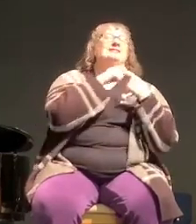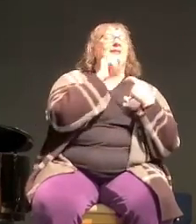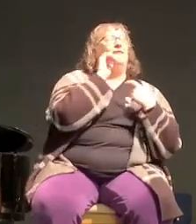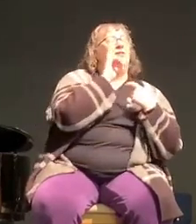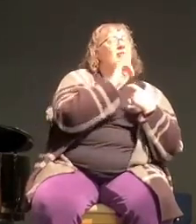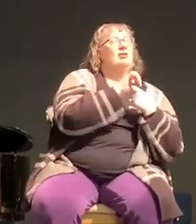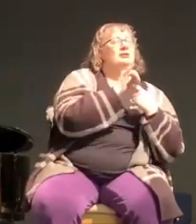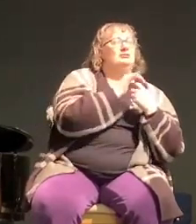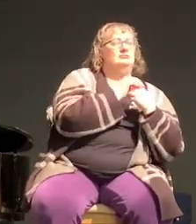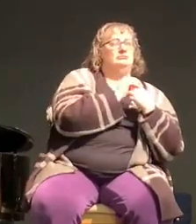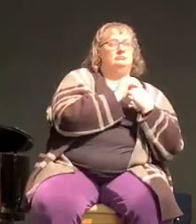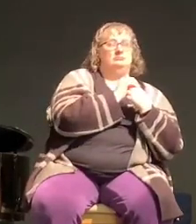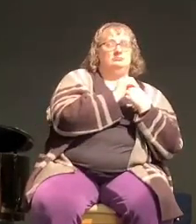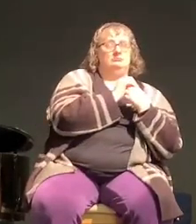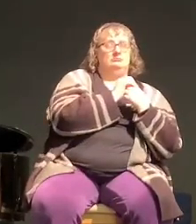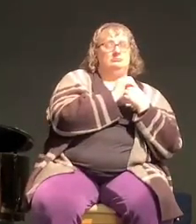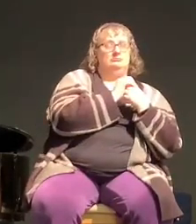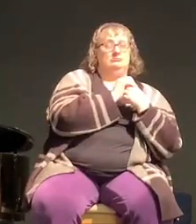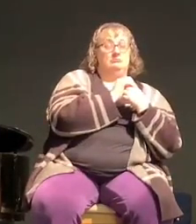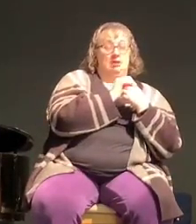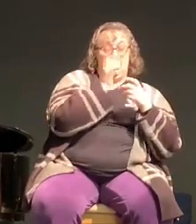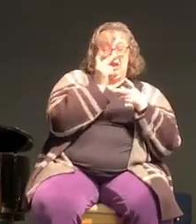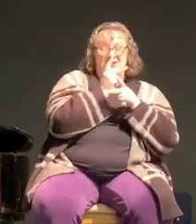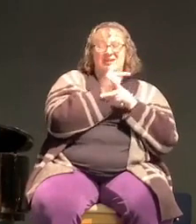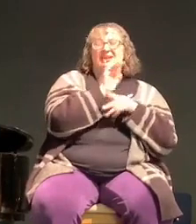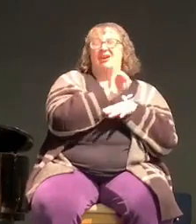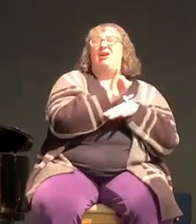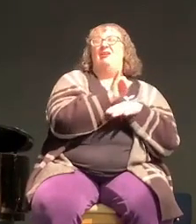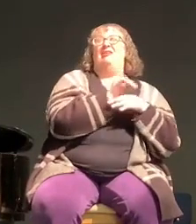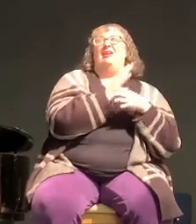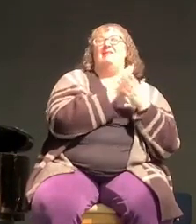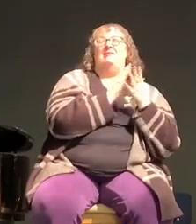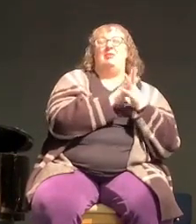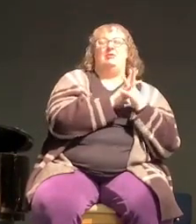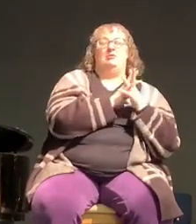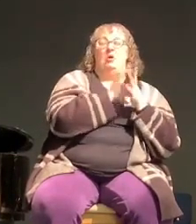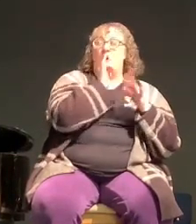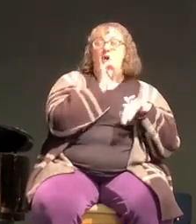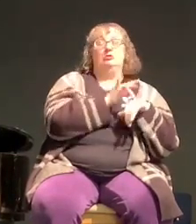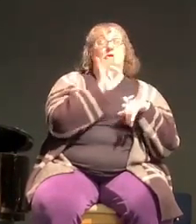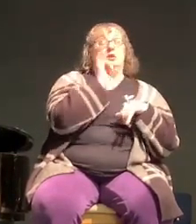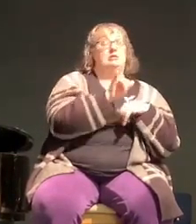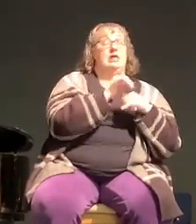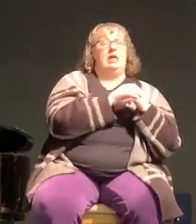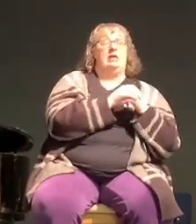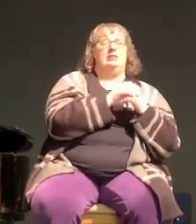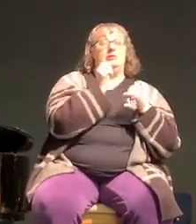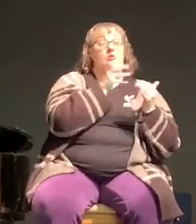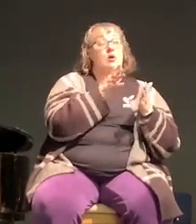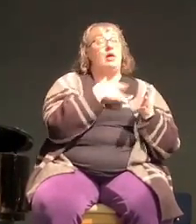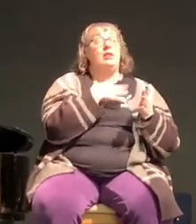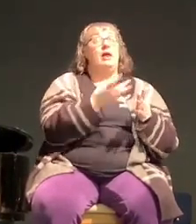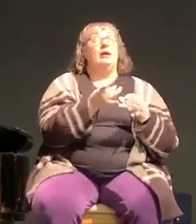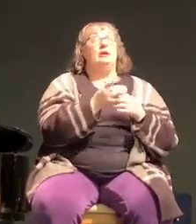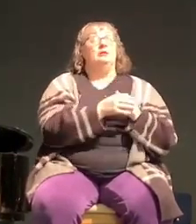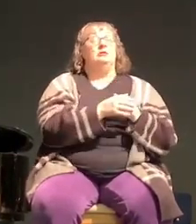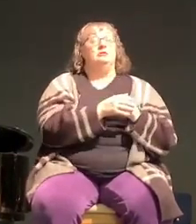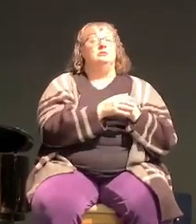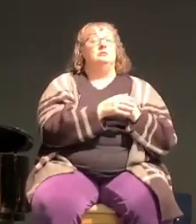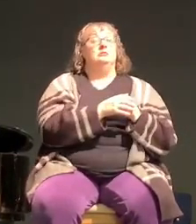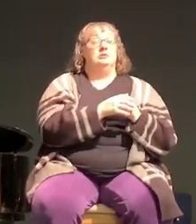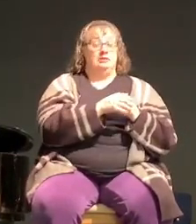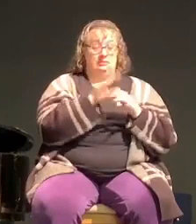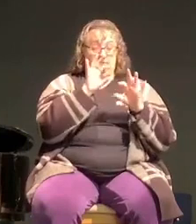this. I'll take care of this piece. Or don't touch this. This is the way I like it. Is